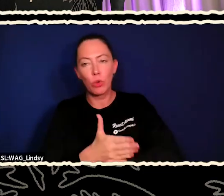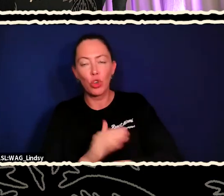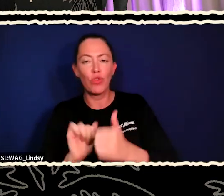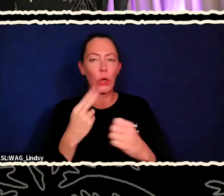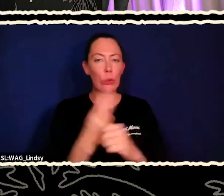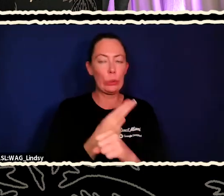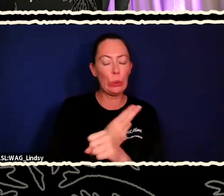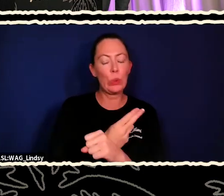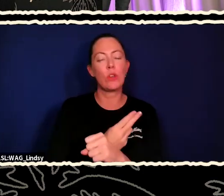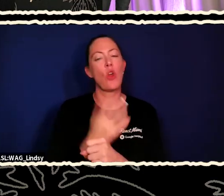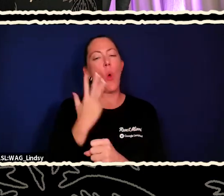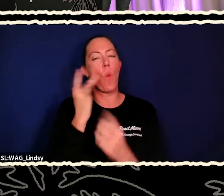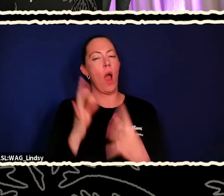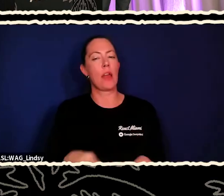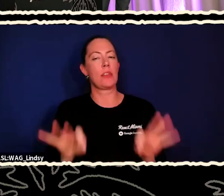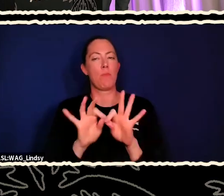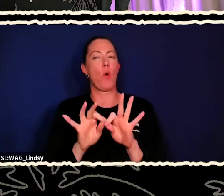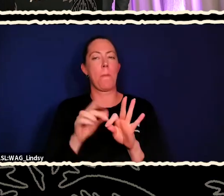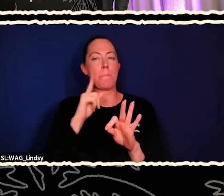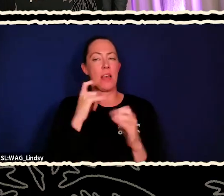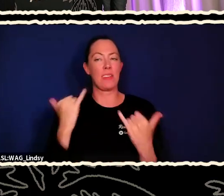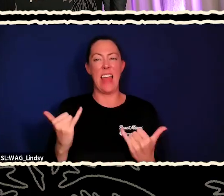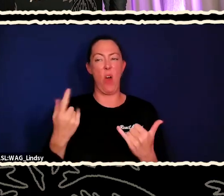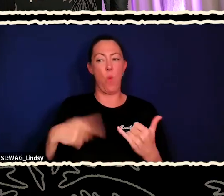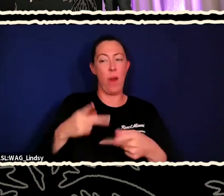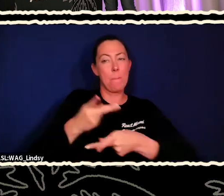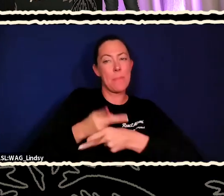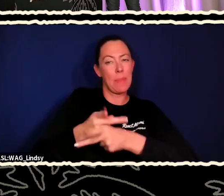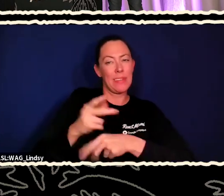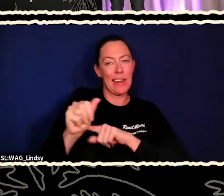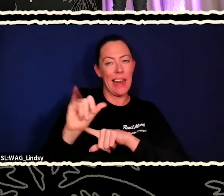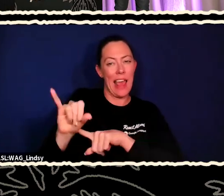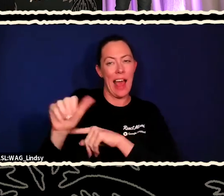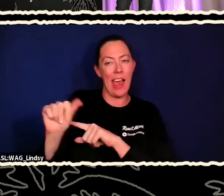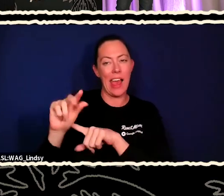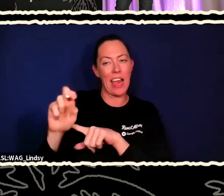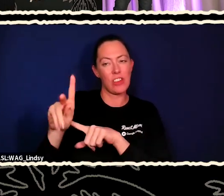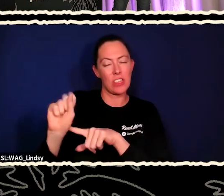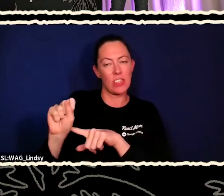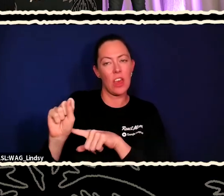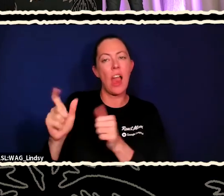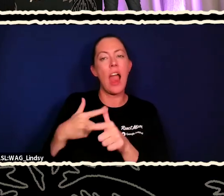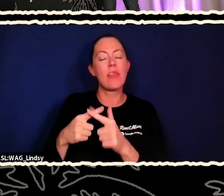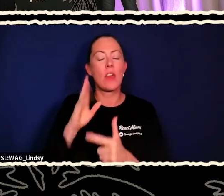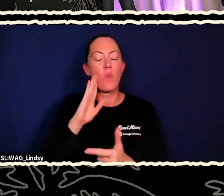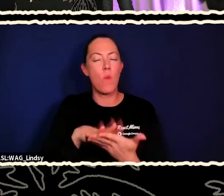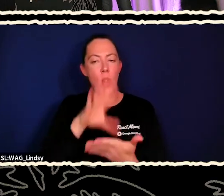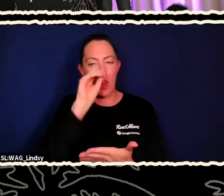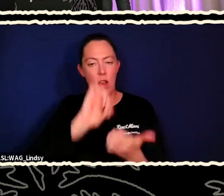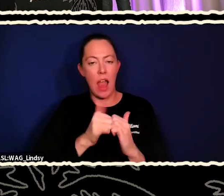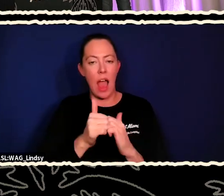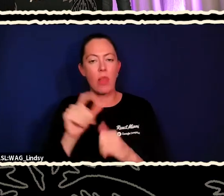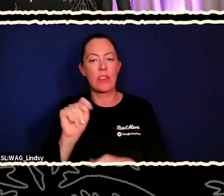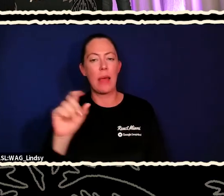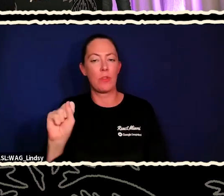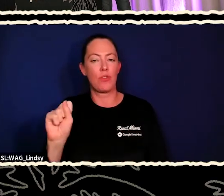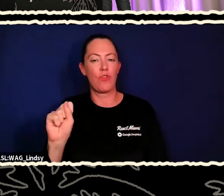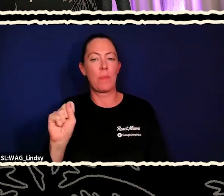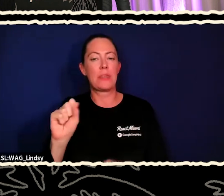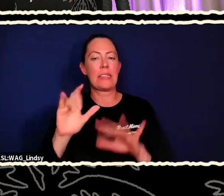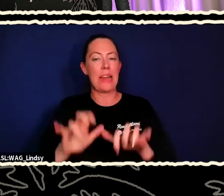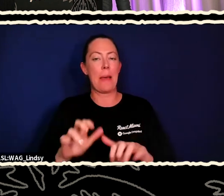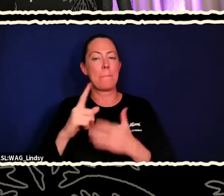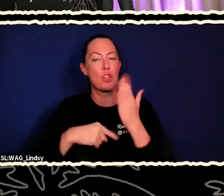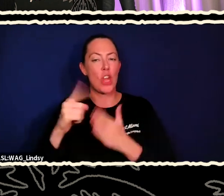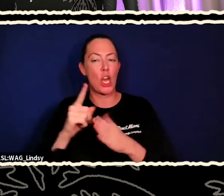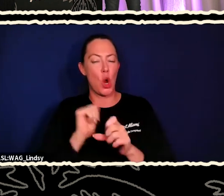now that all you do is babysit AI agents. We'll look at some perf tools, and we're going to learn more about how the TypeScript type checker works under the hood. So if TypeScript